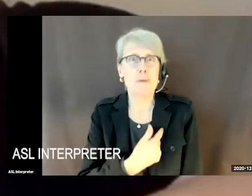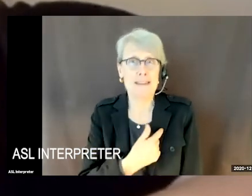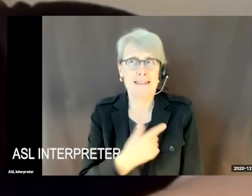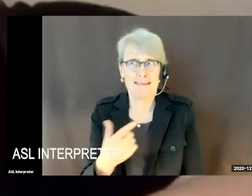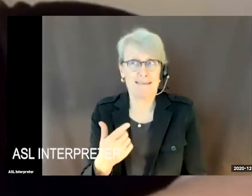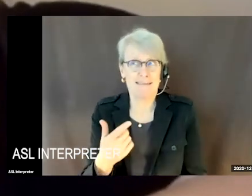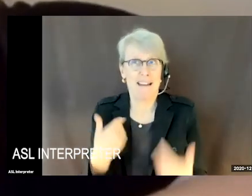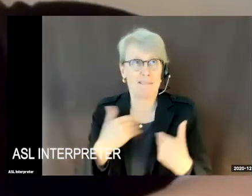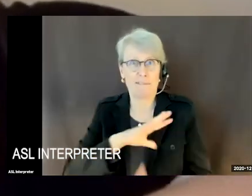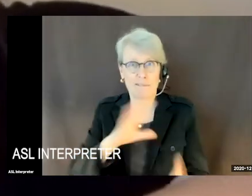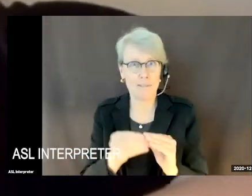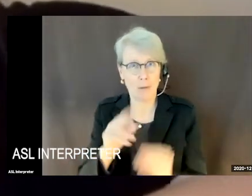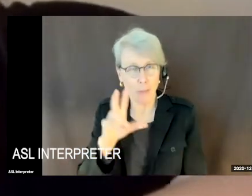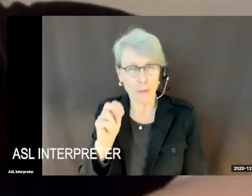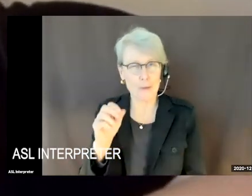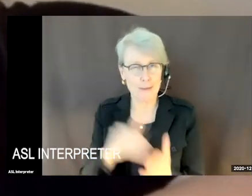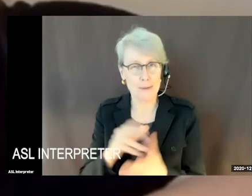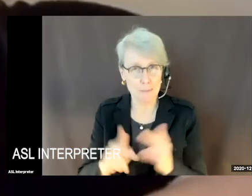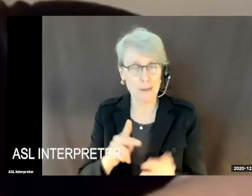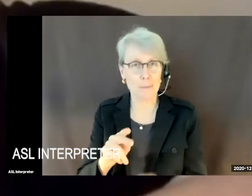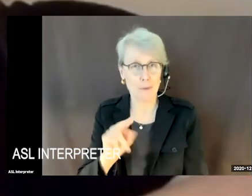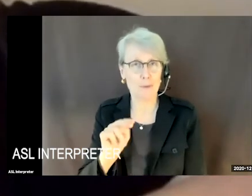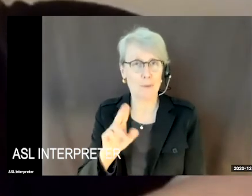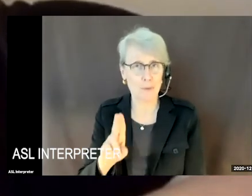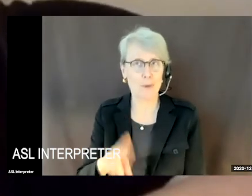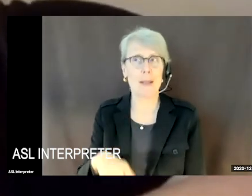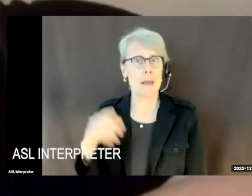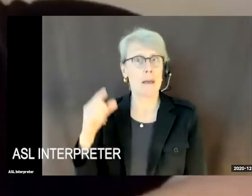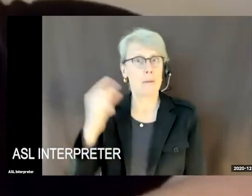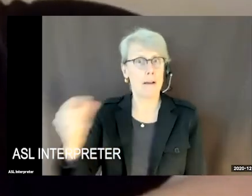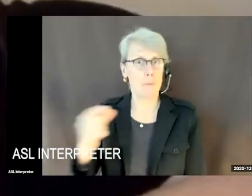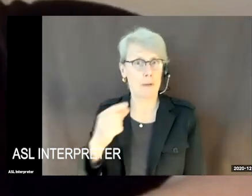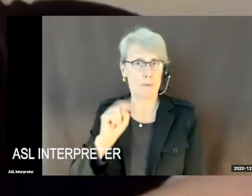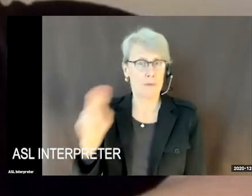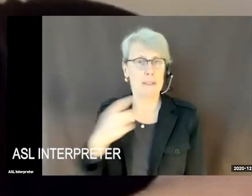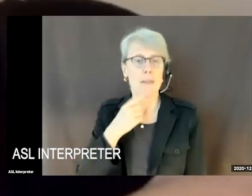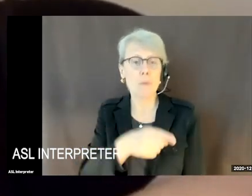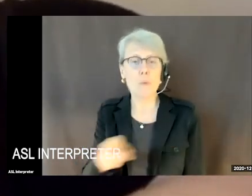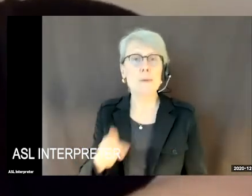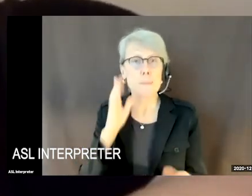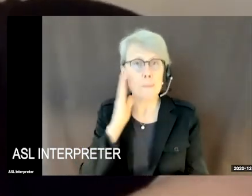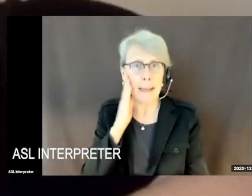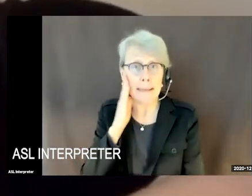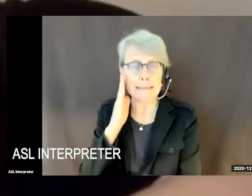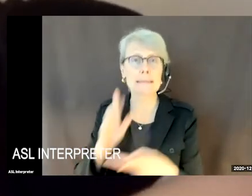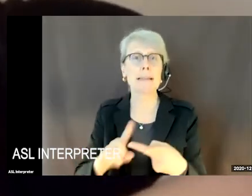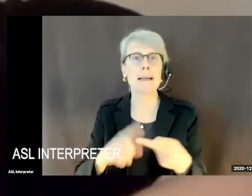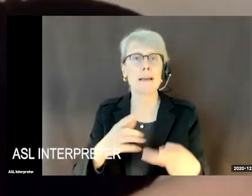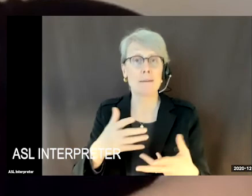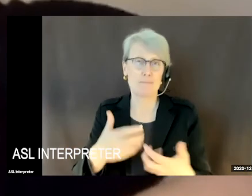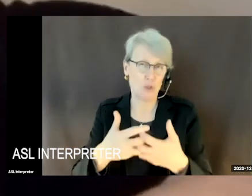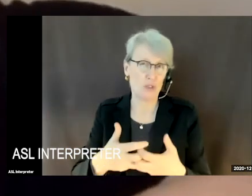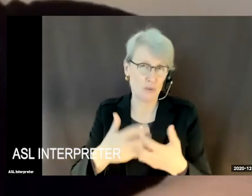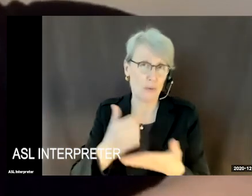But we, like I said, are competing with 30,000 other people. And the Nunavut government